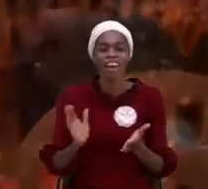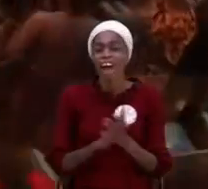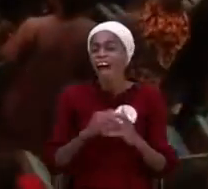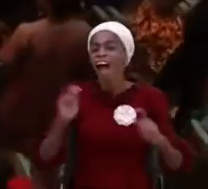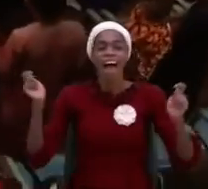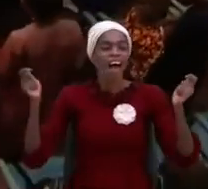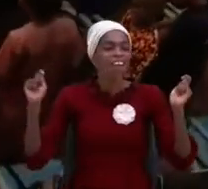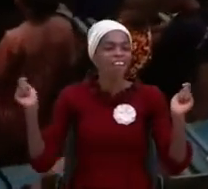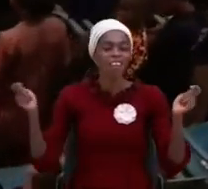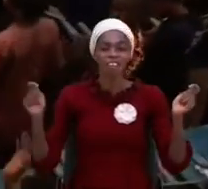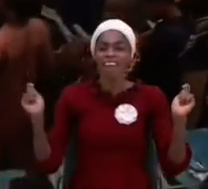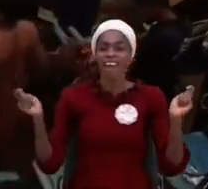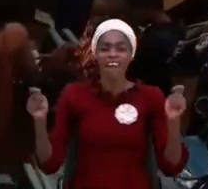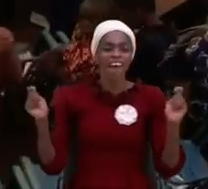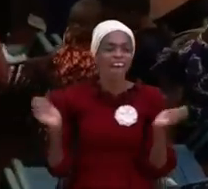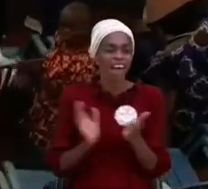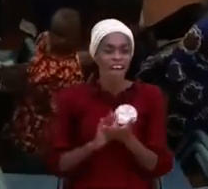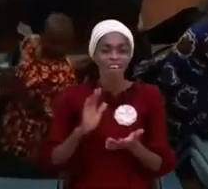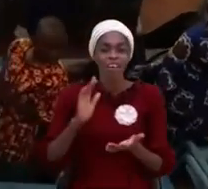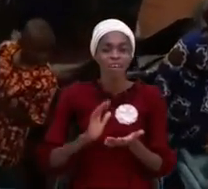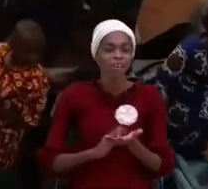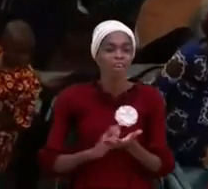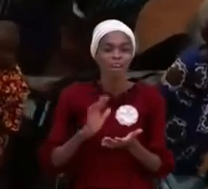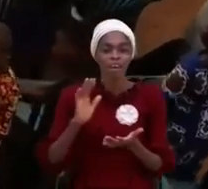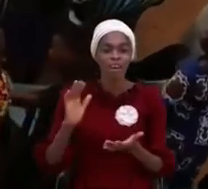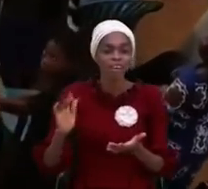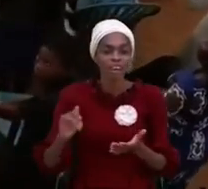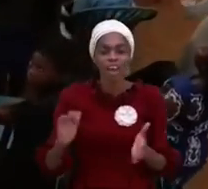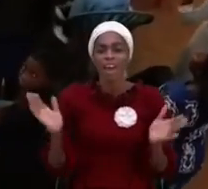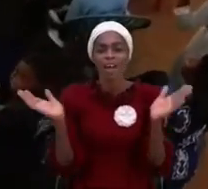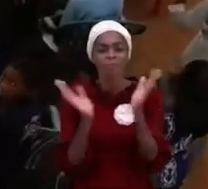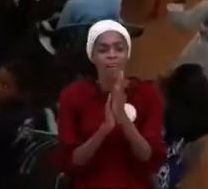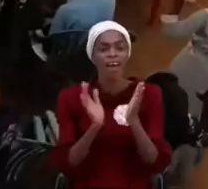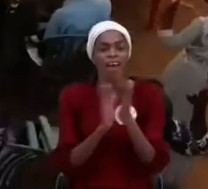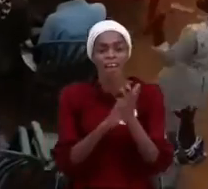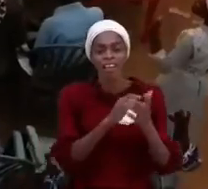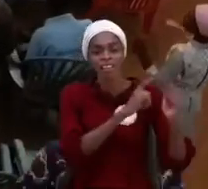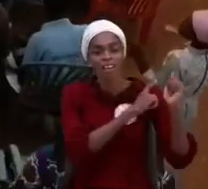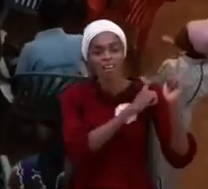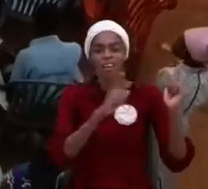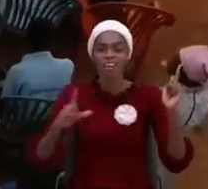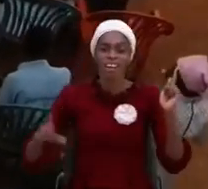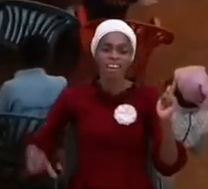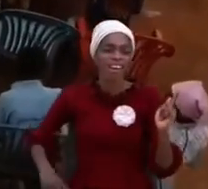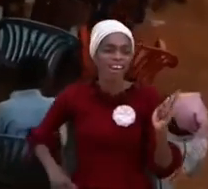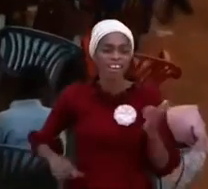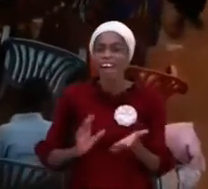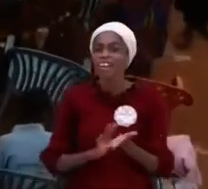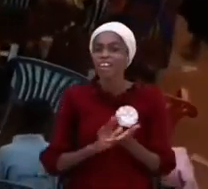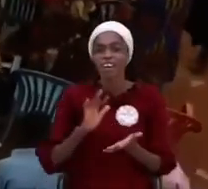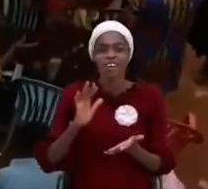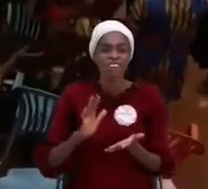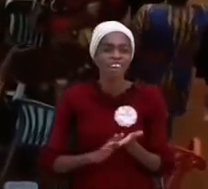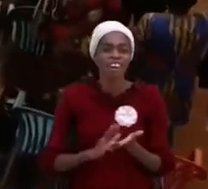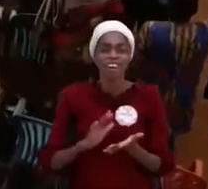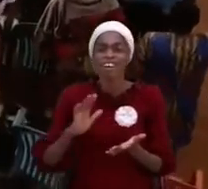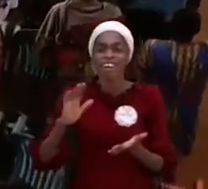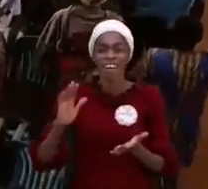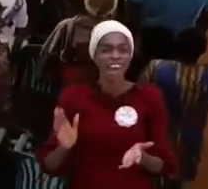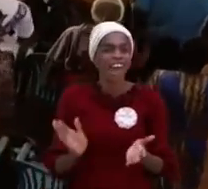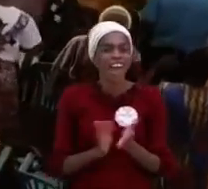of Kings. Hallelujah. I am that I have. Glory, glory, the ancient of this. Praise His holy name. Glory, glory.